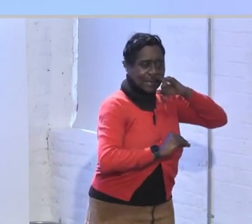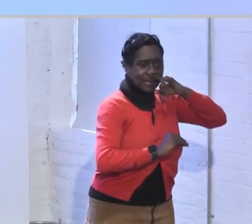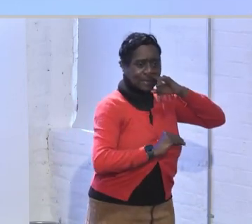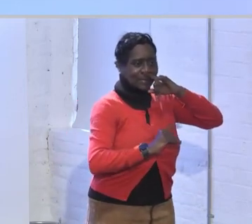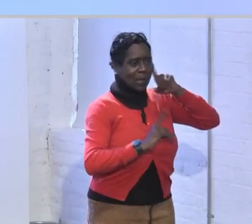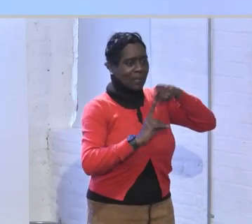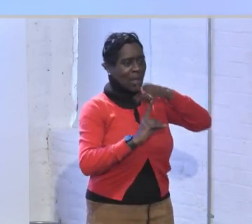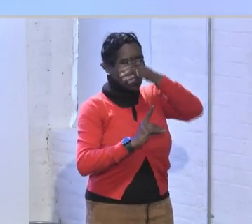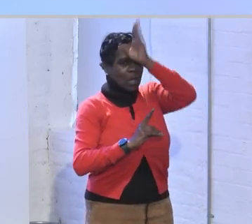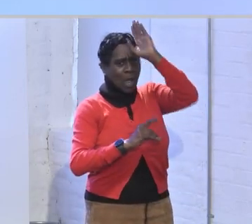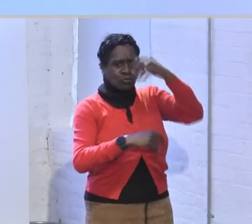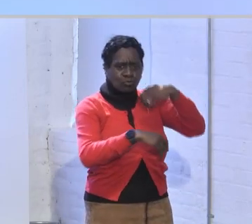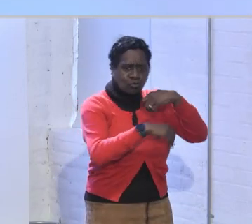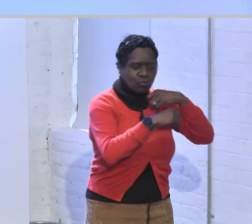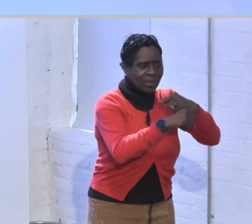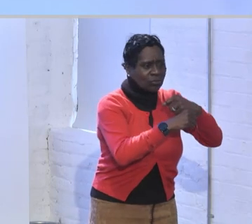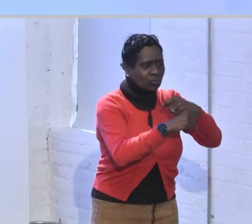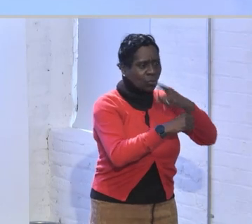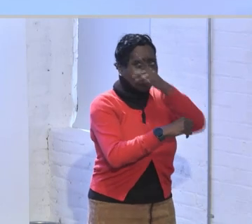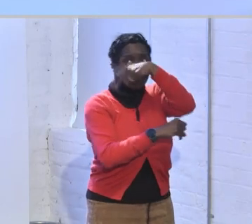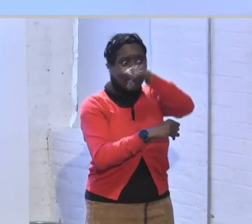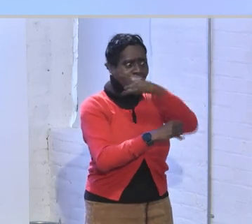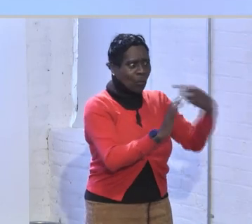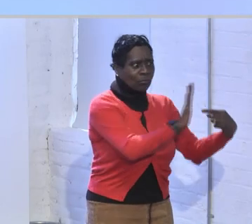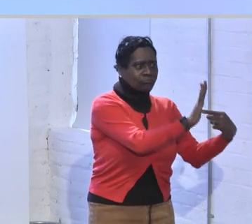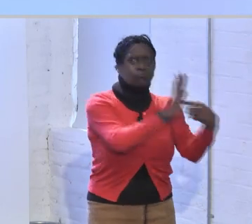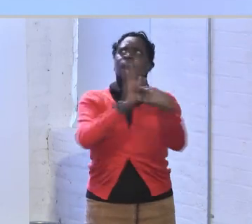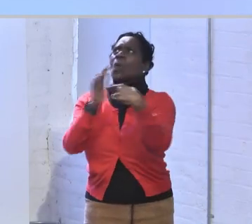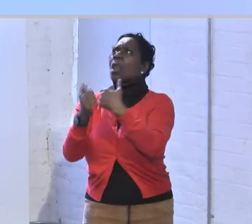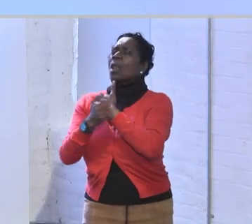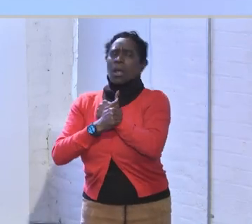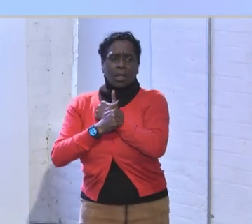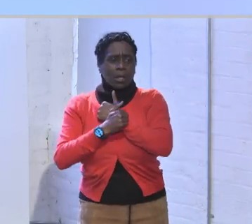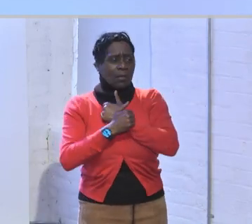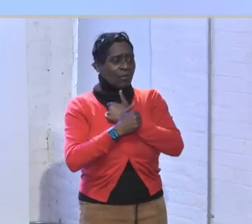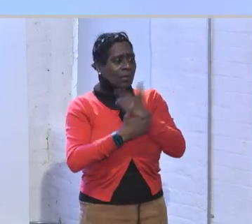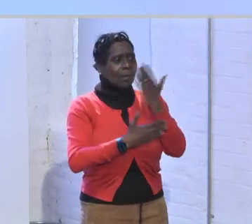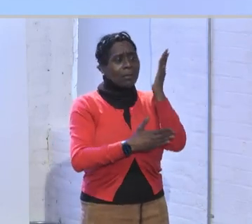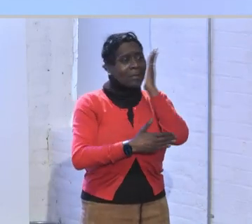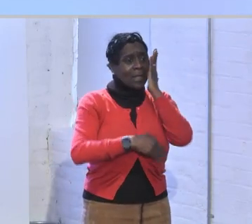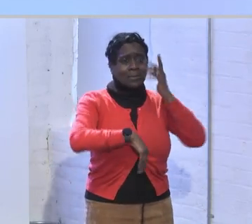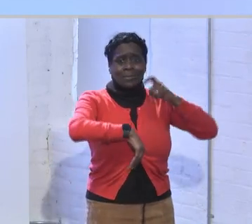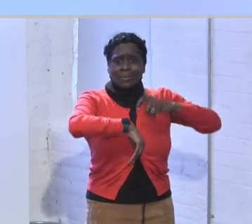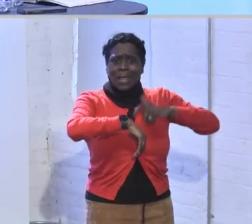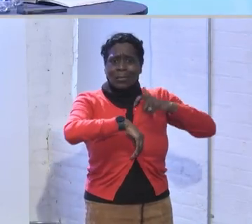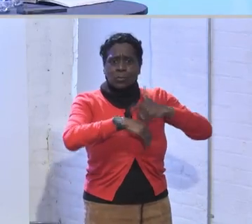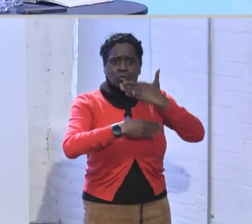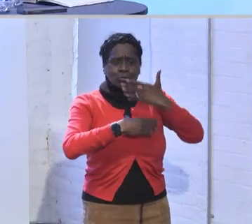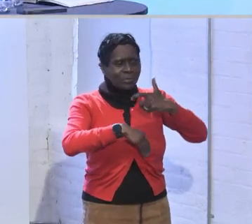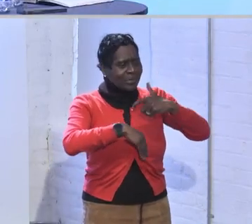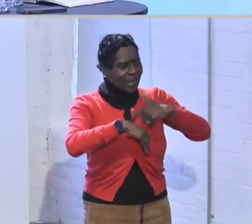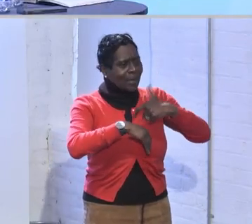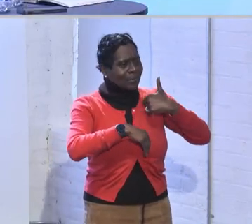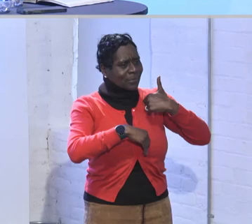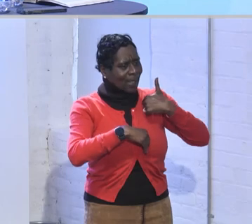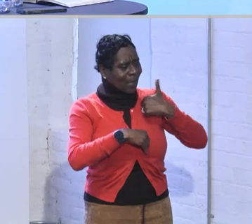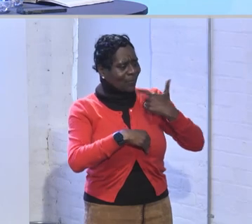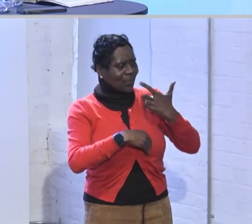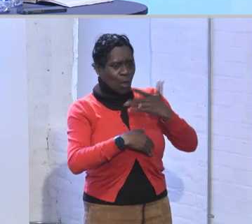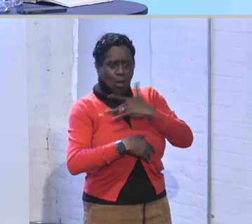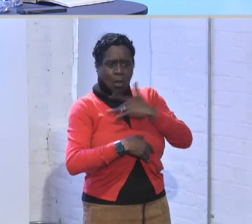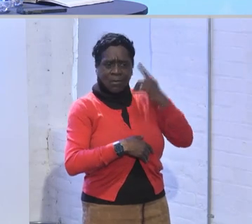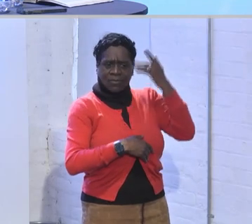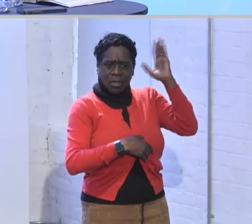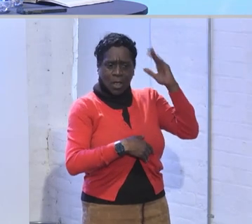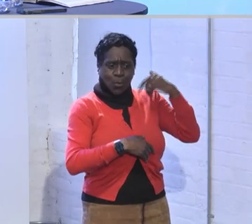their hearts. And then notice, bedtime is a great time to help kids have a heart for God. And he says that here. He says,